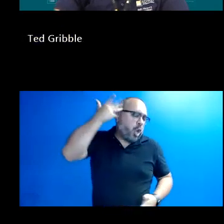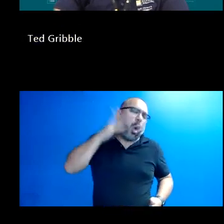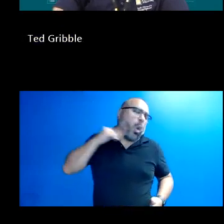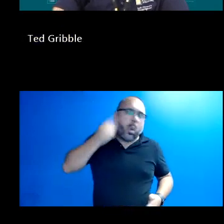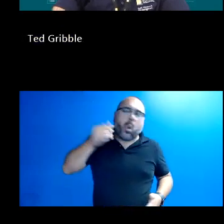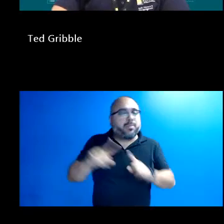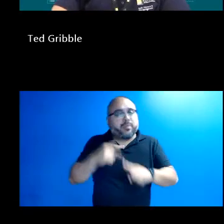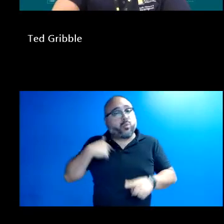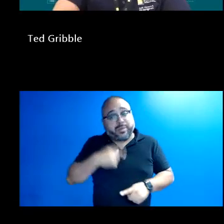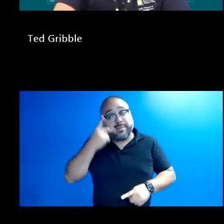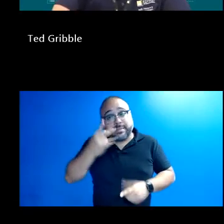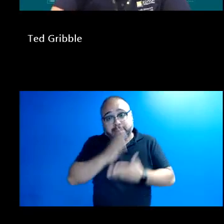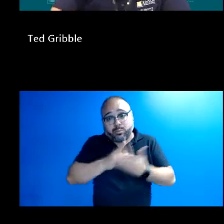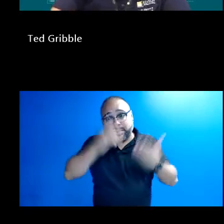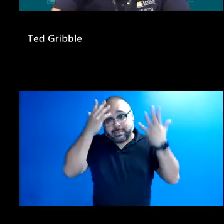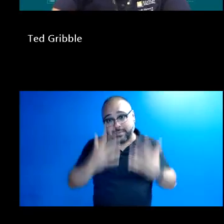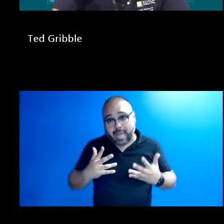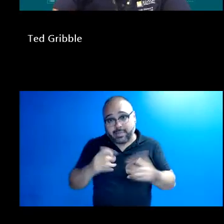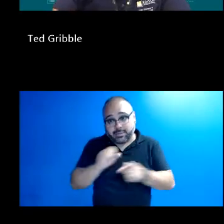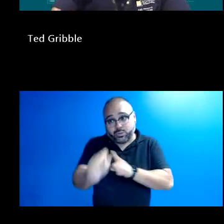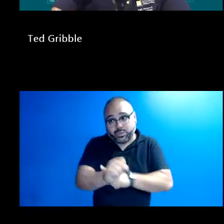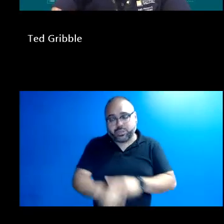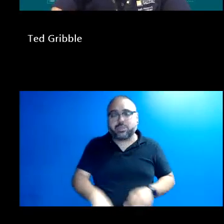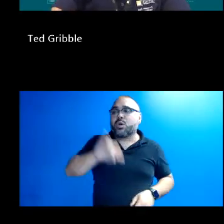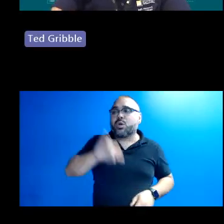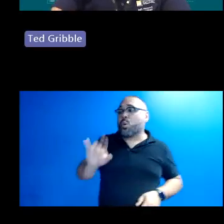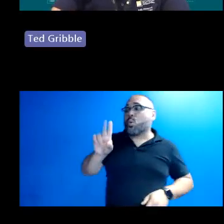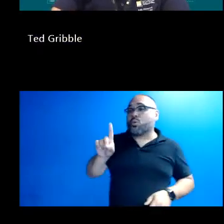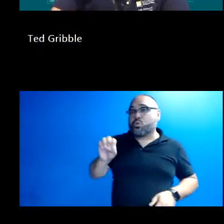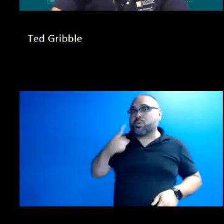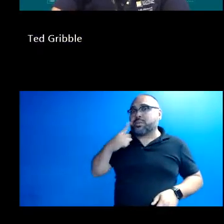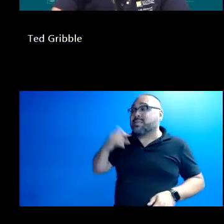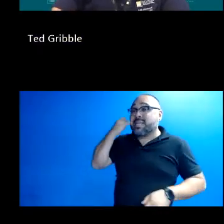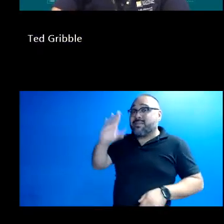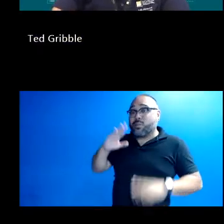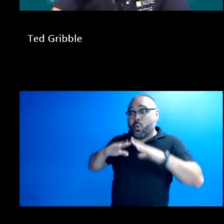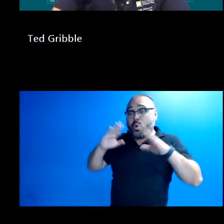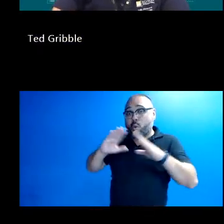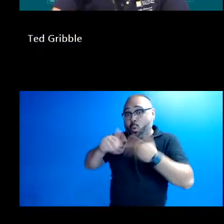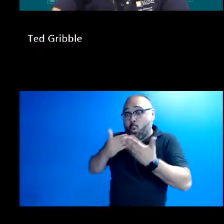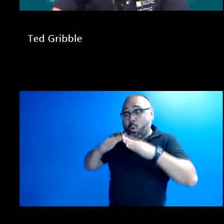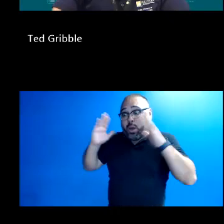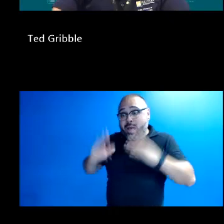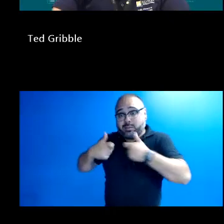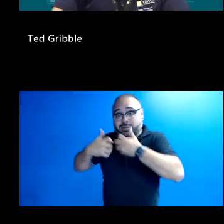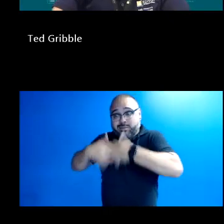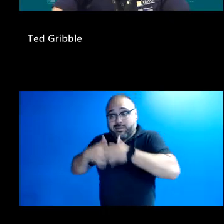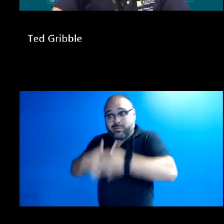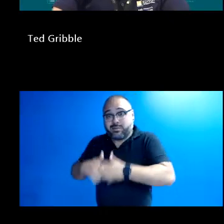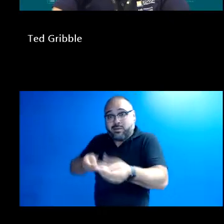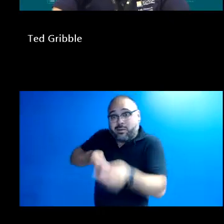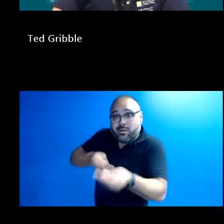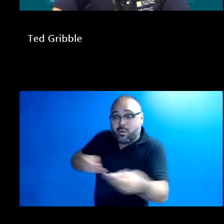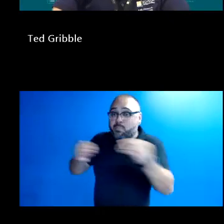And another safety add here is if your whole house generator is generating more than one building and you have